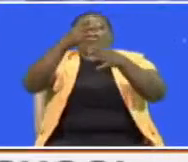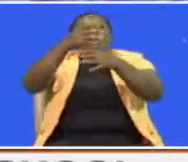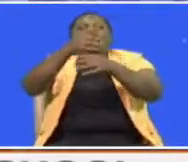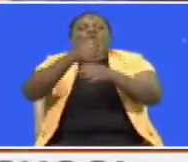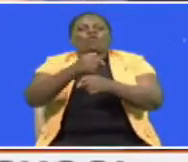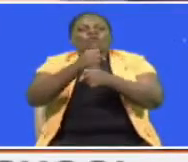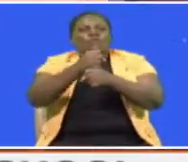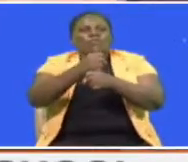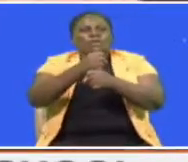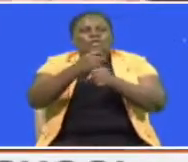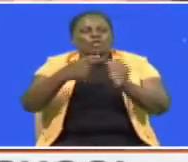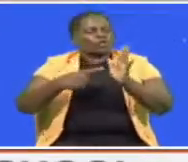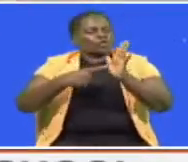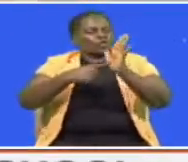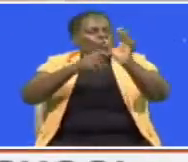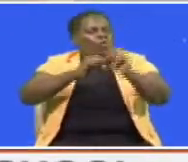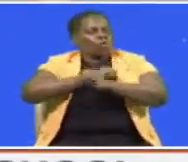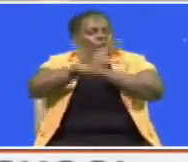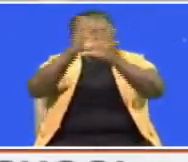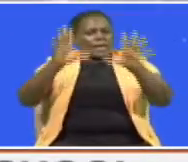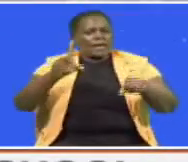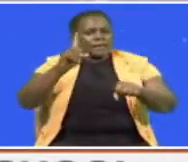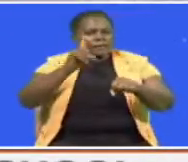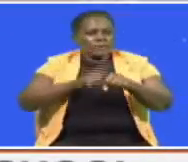is out of this world.